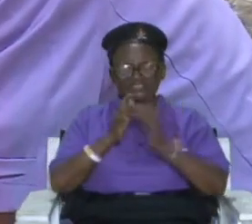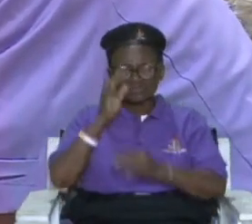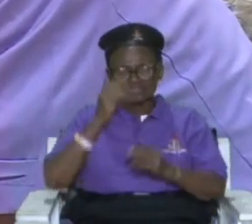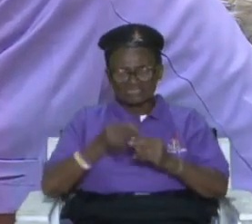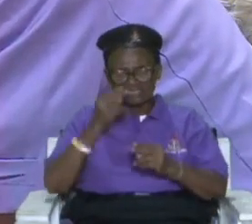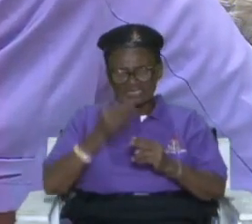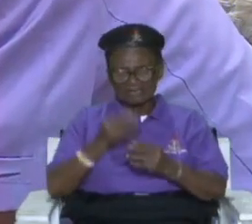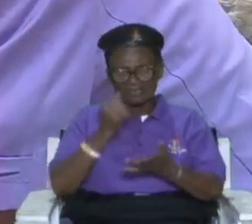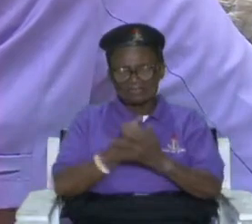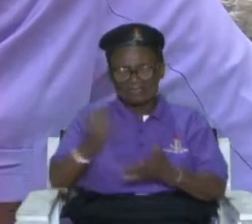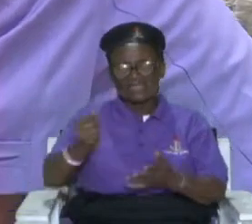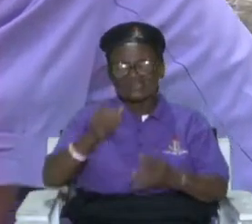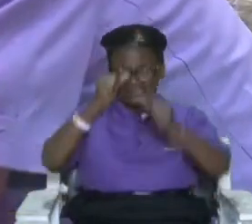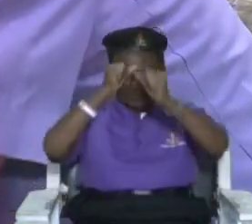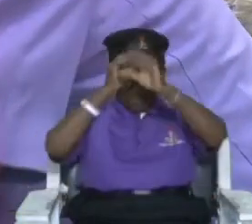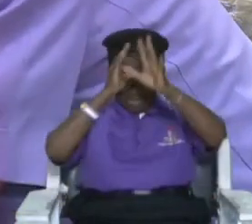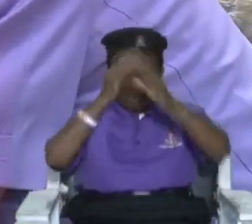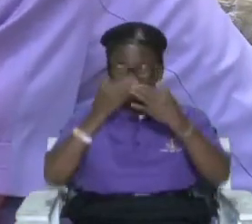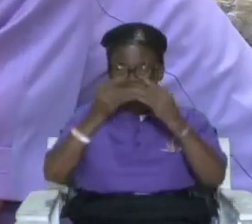Father, thank you for January.